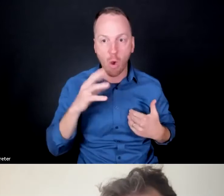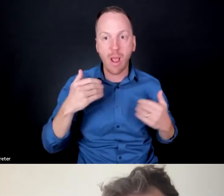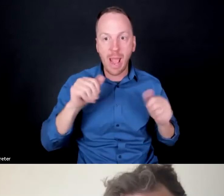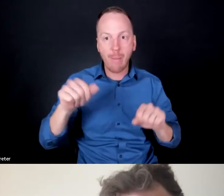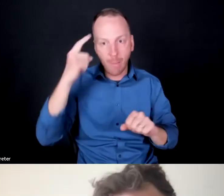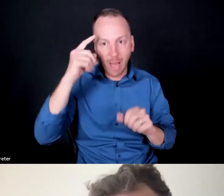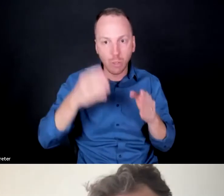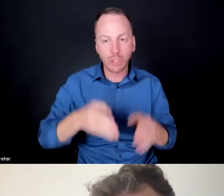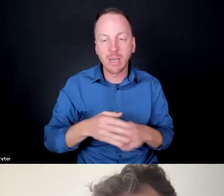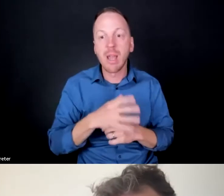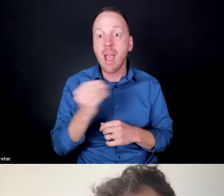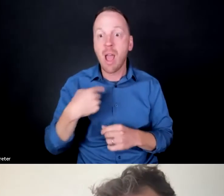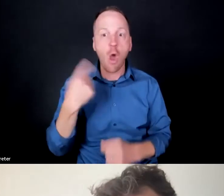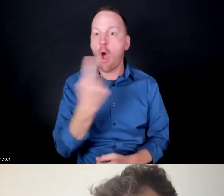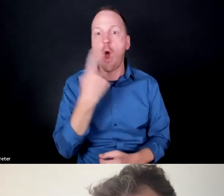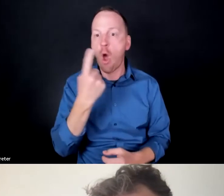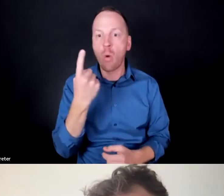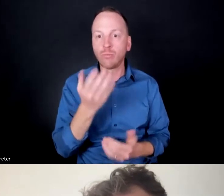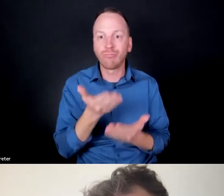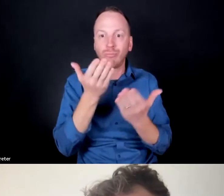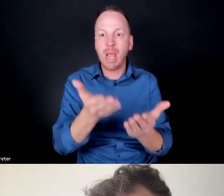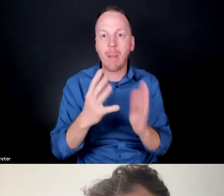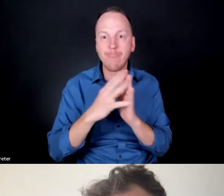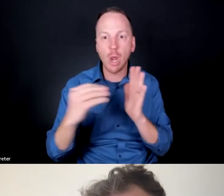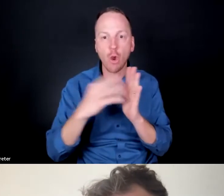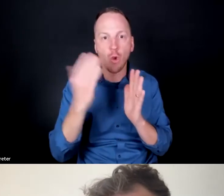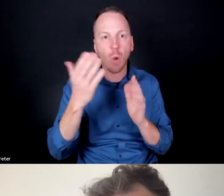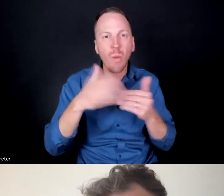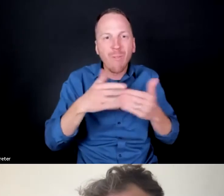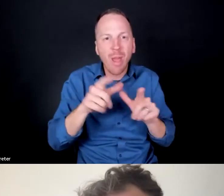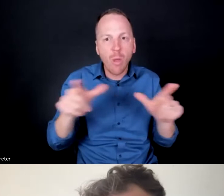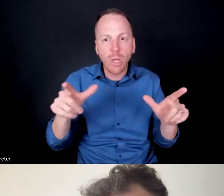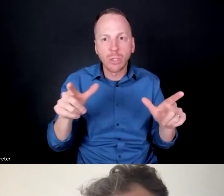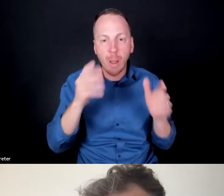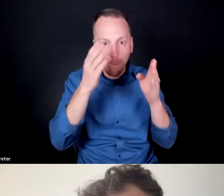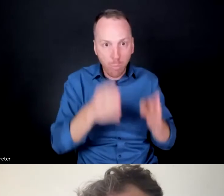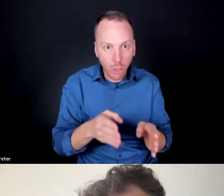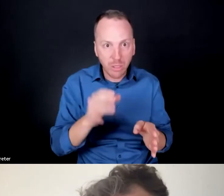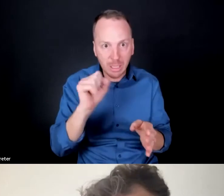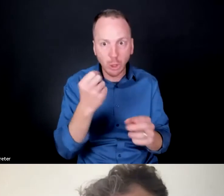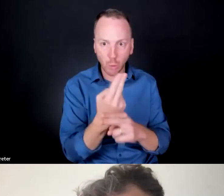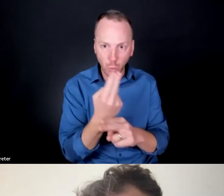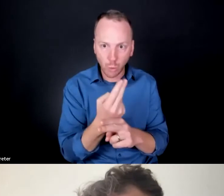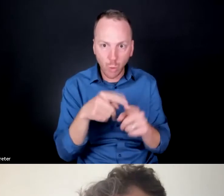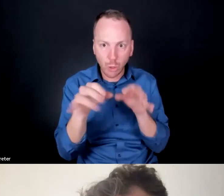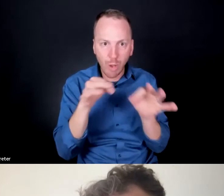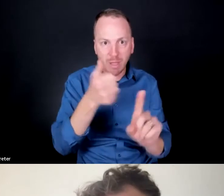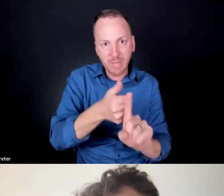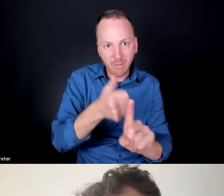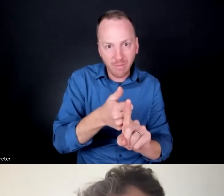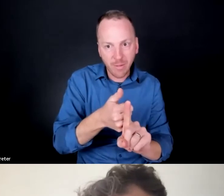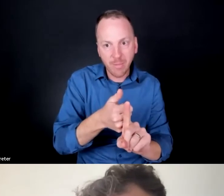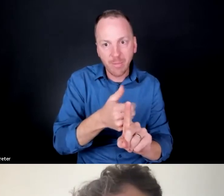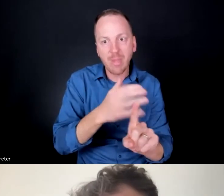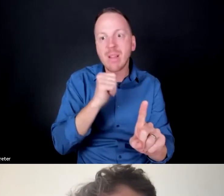able-minded person. And I always just recommend mirroring whatever language the person is using to describe themselves,